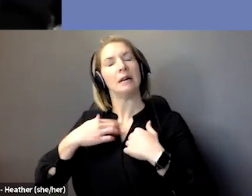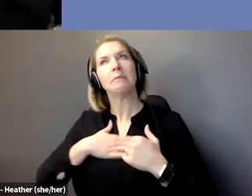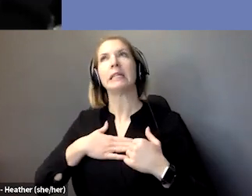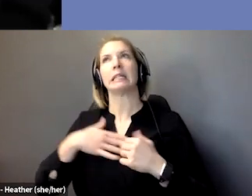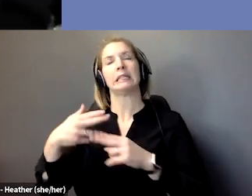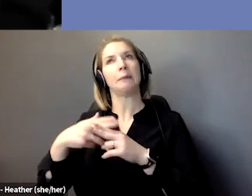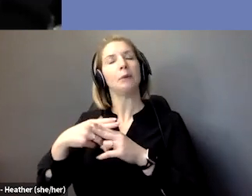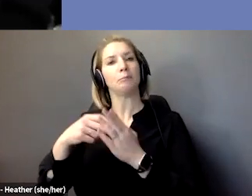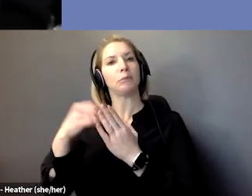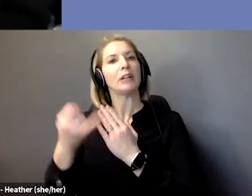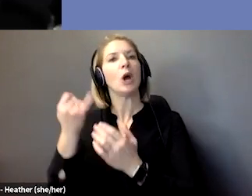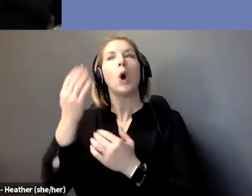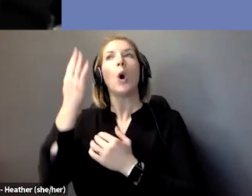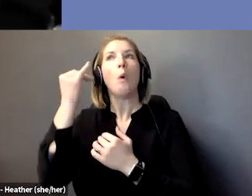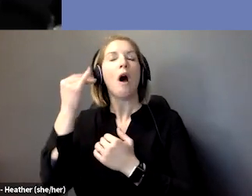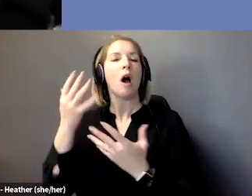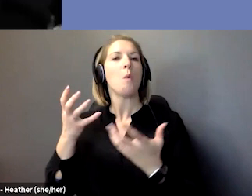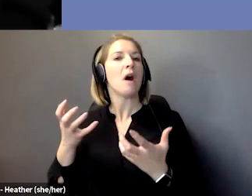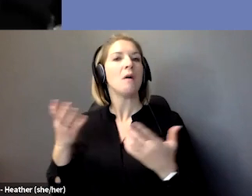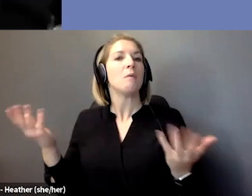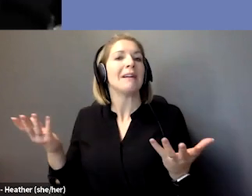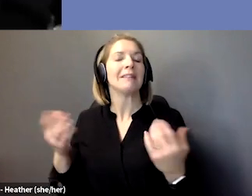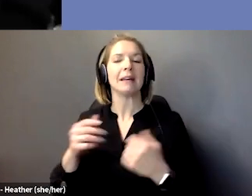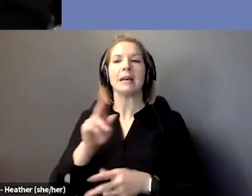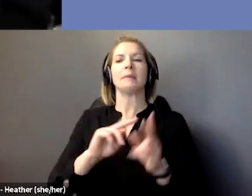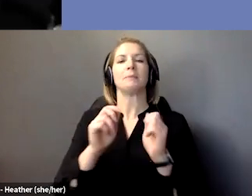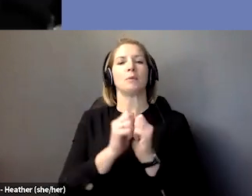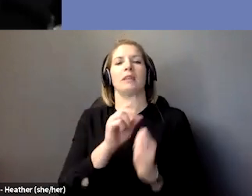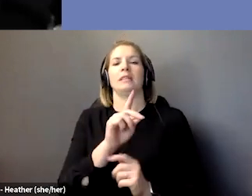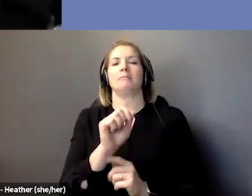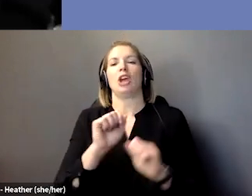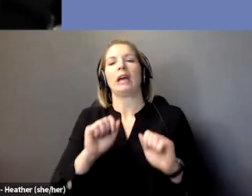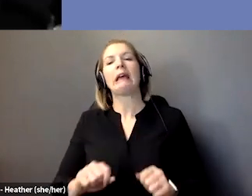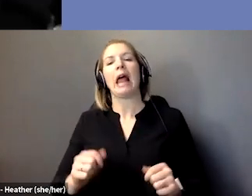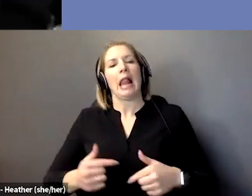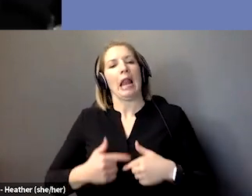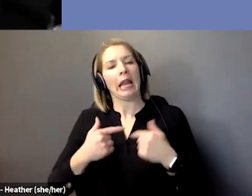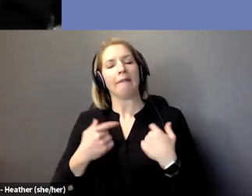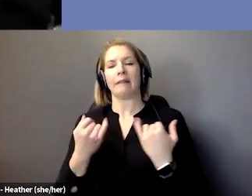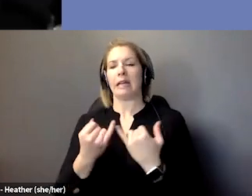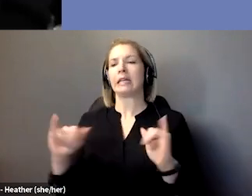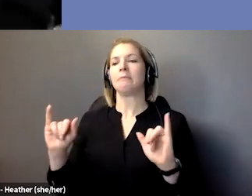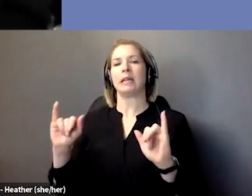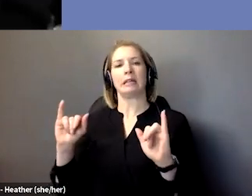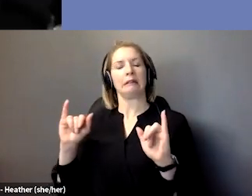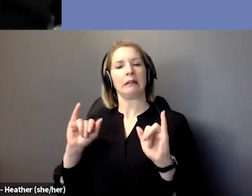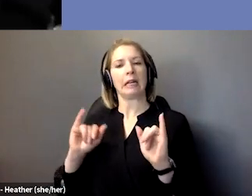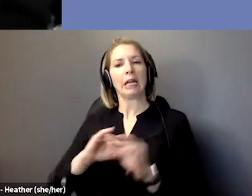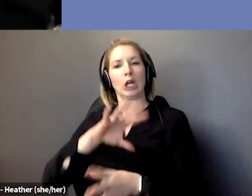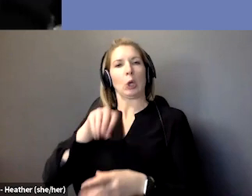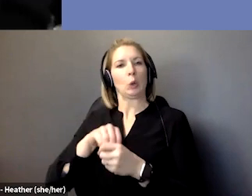all people with disabilities could one day live freely in the community like every other